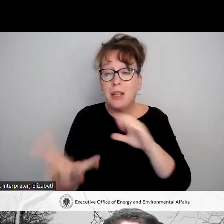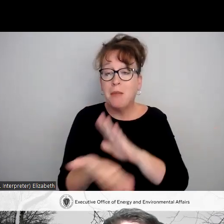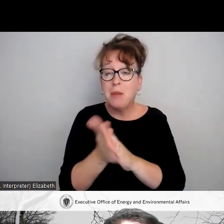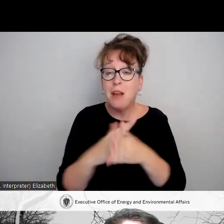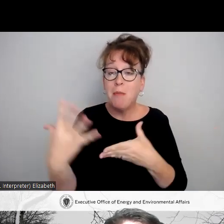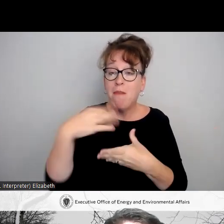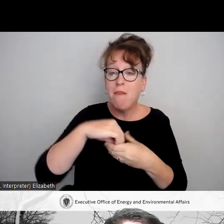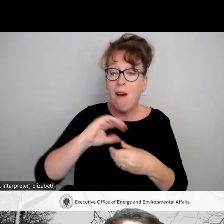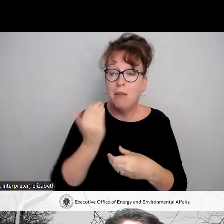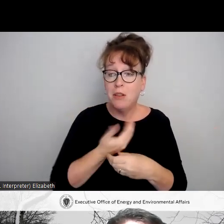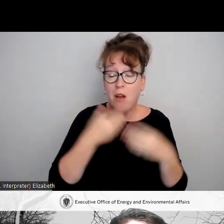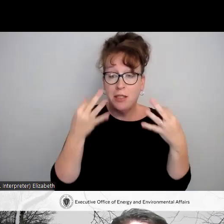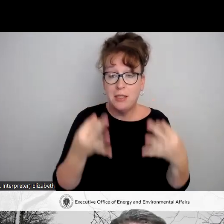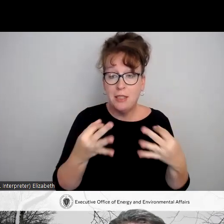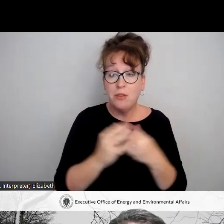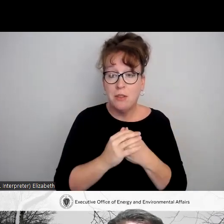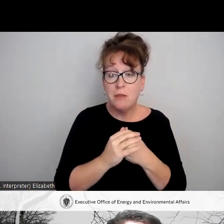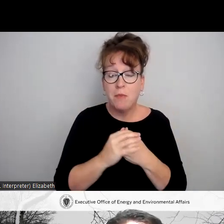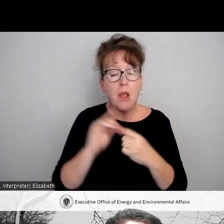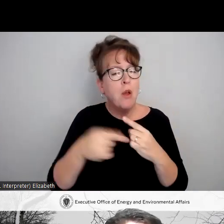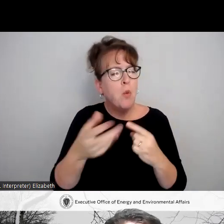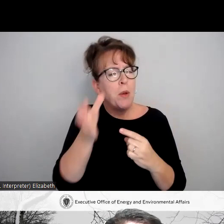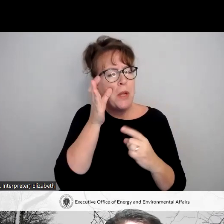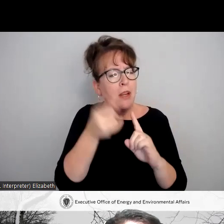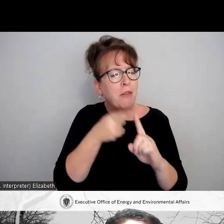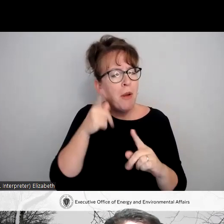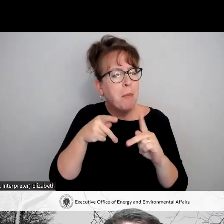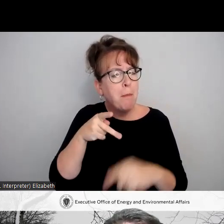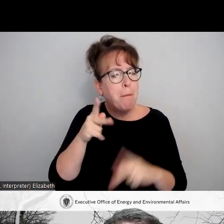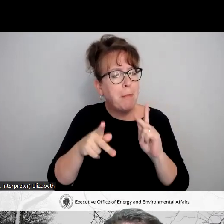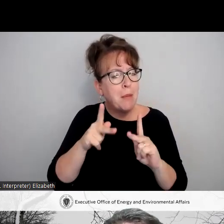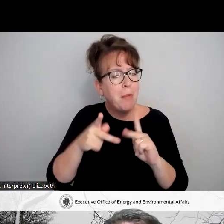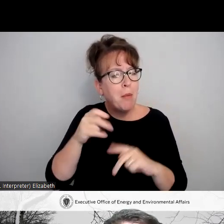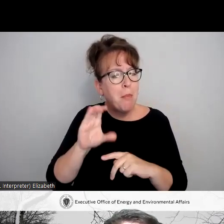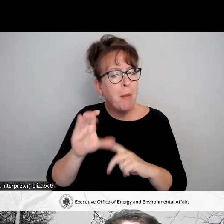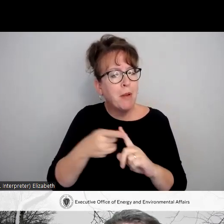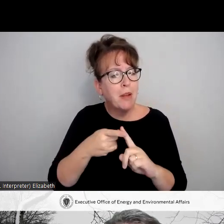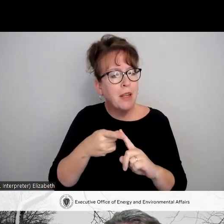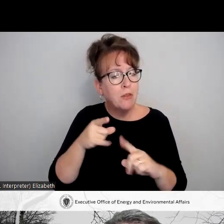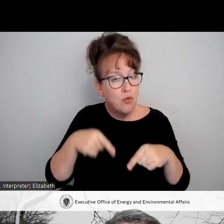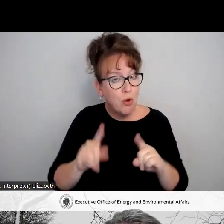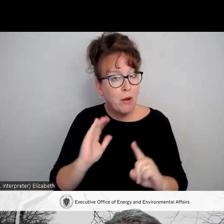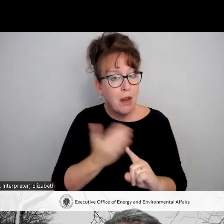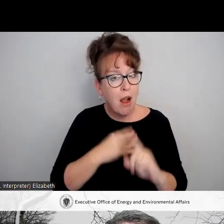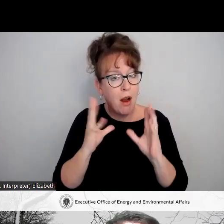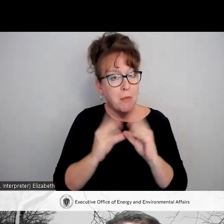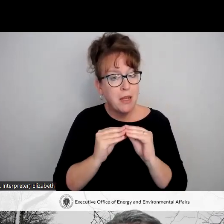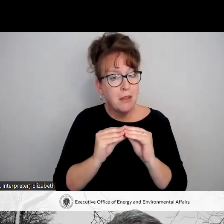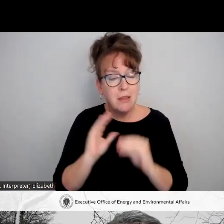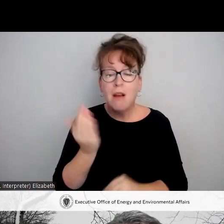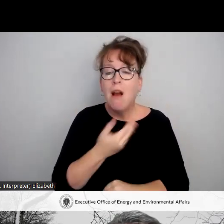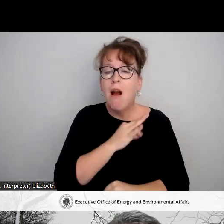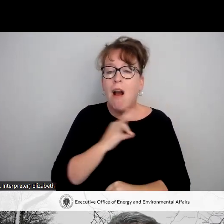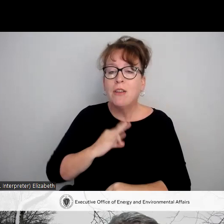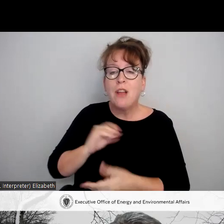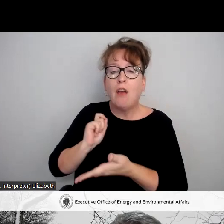just say, when we hear from public commenters at a hearing, what the staff is doing is taking those comments and